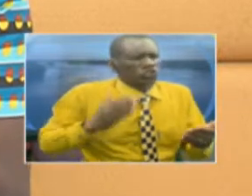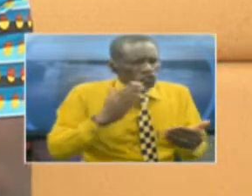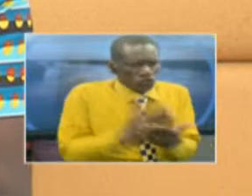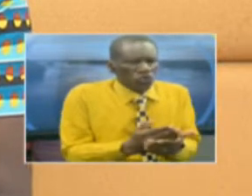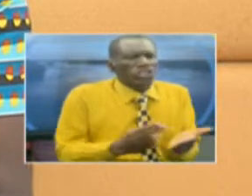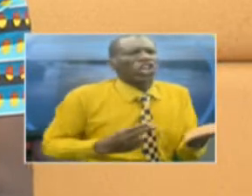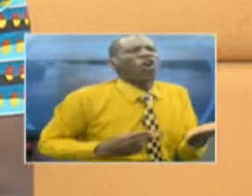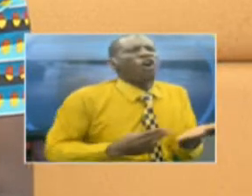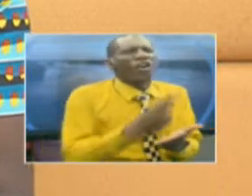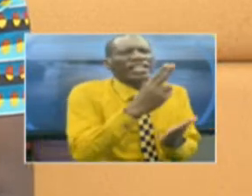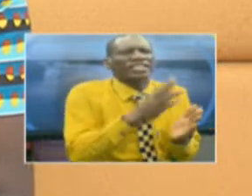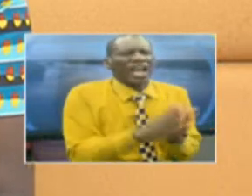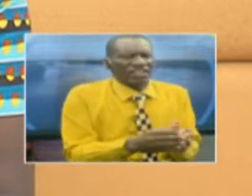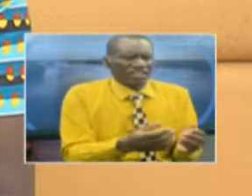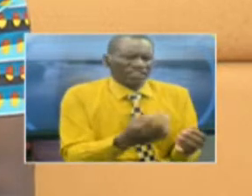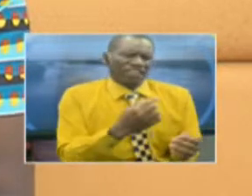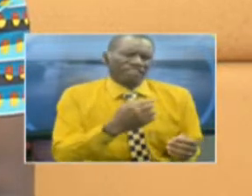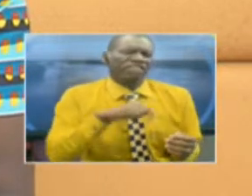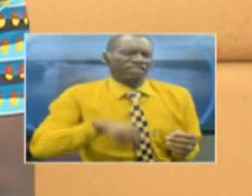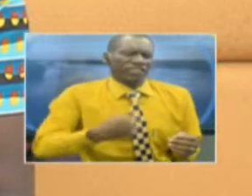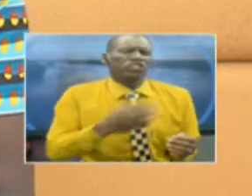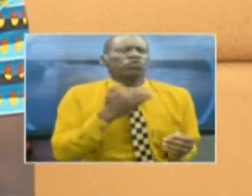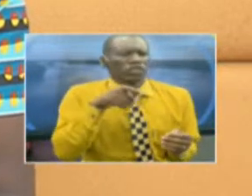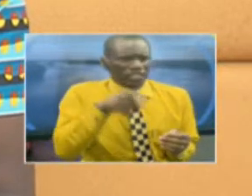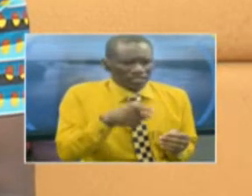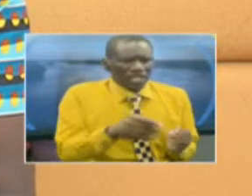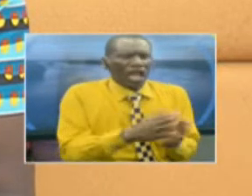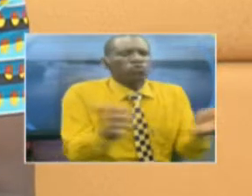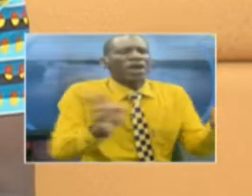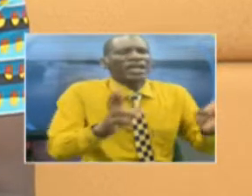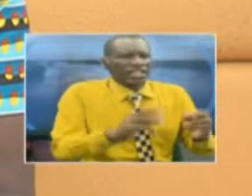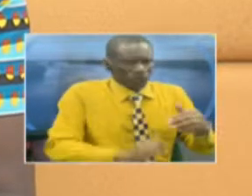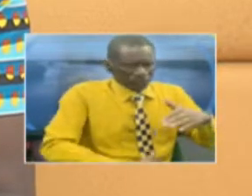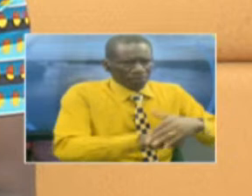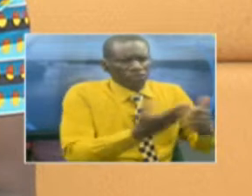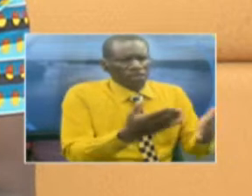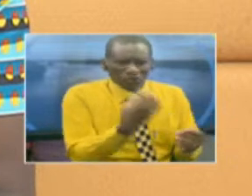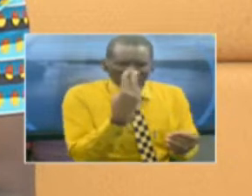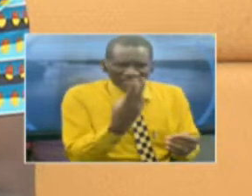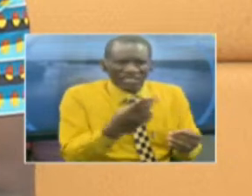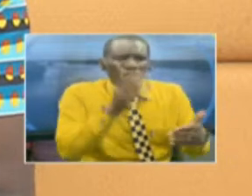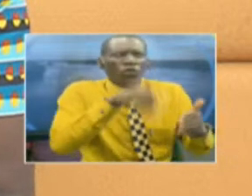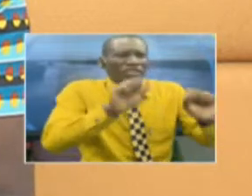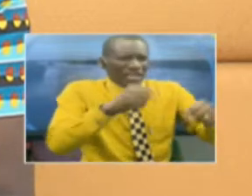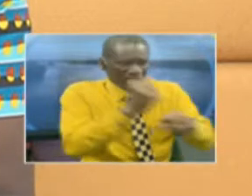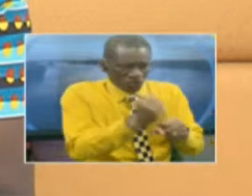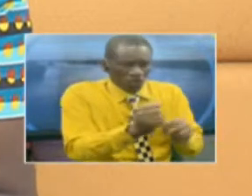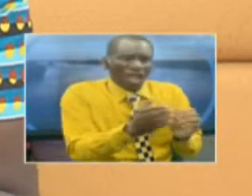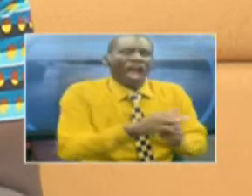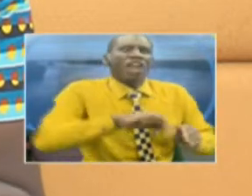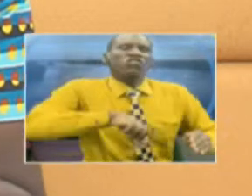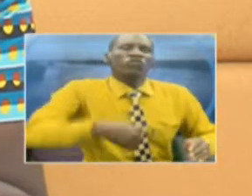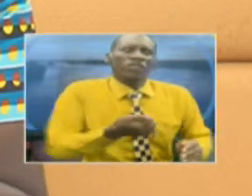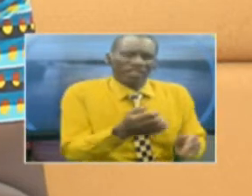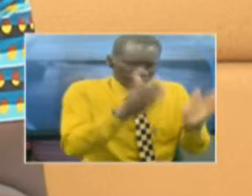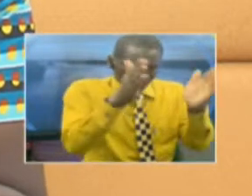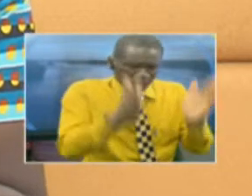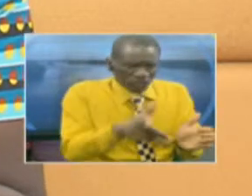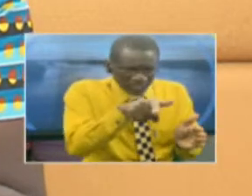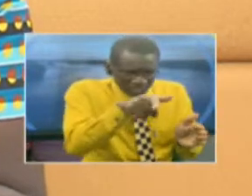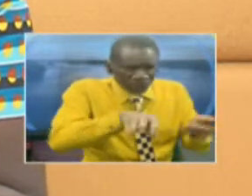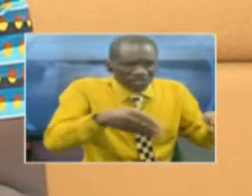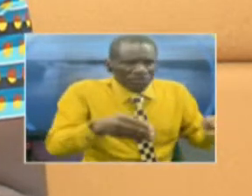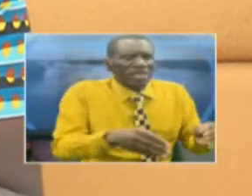the spouse, and you're ready to work with them because you see their capacities and you feel they will be a person you can work